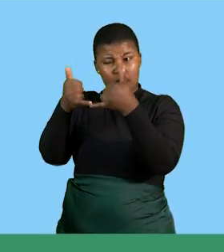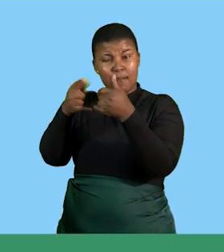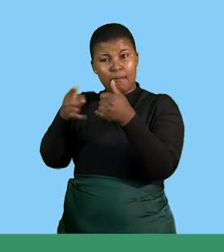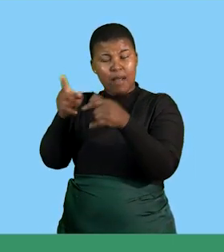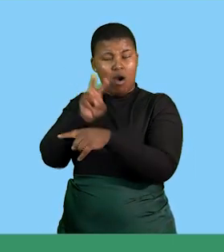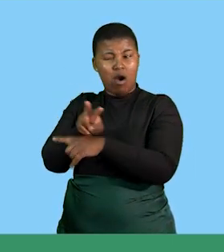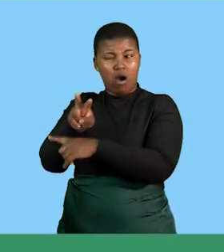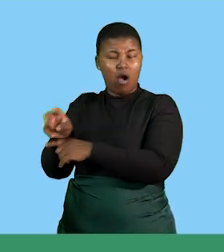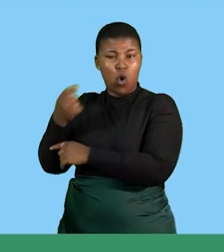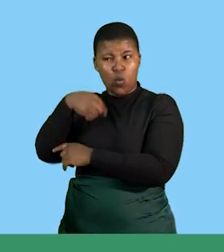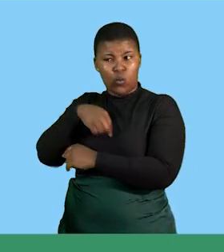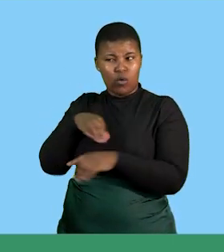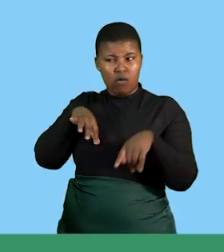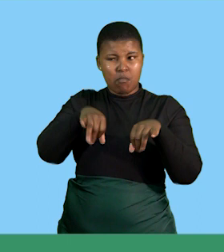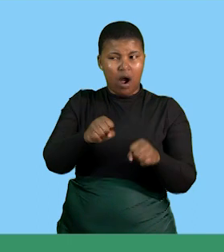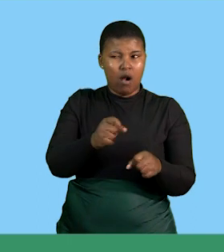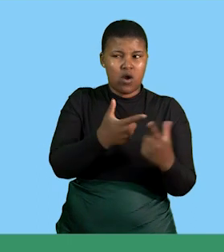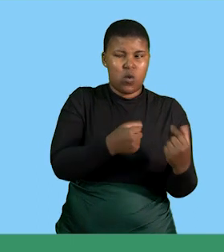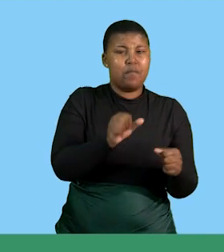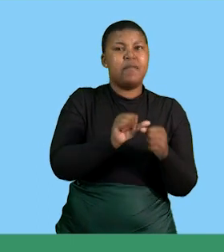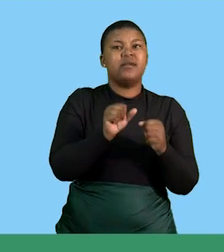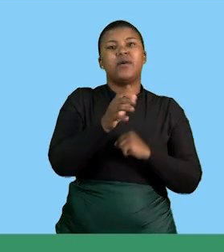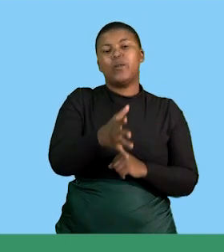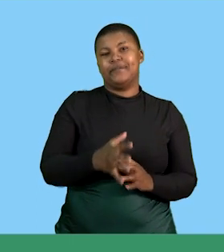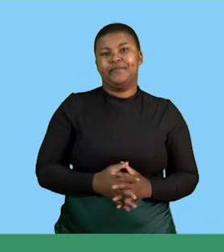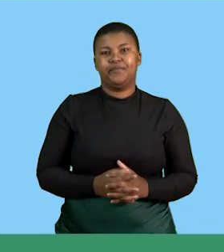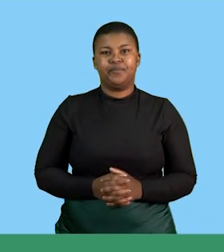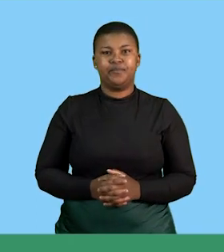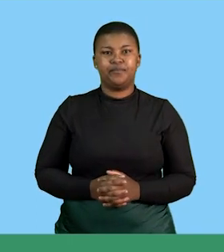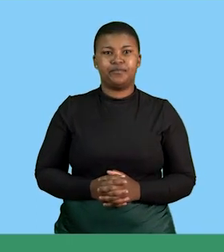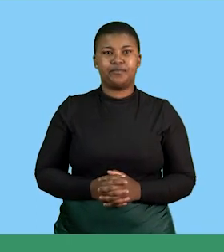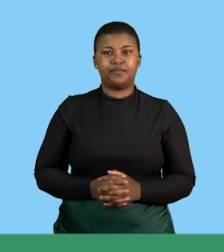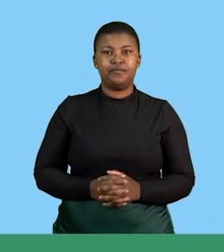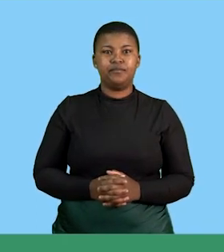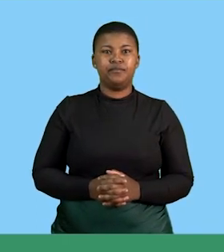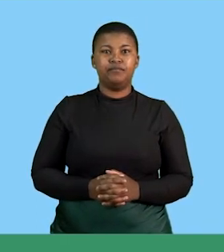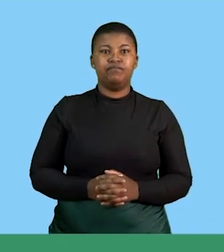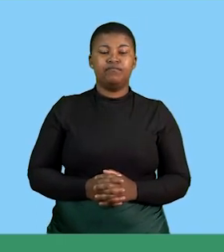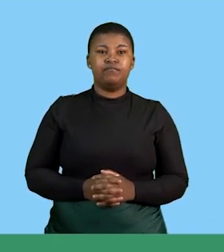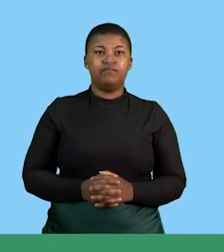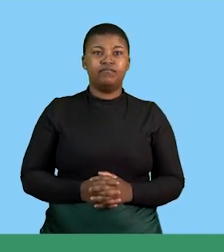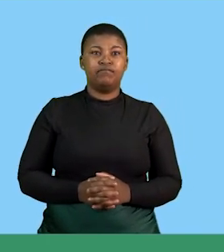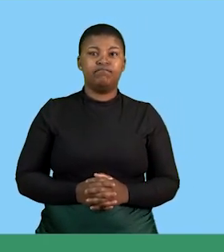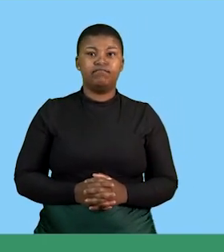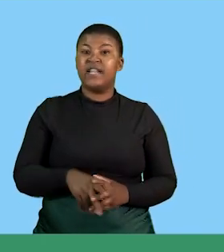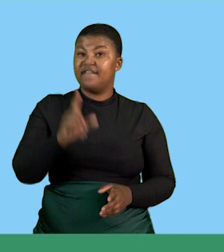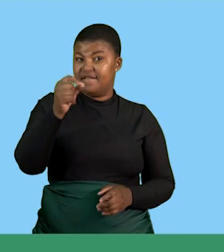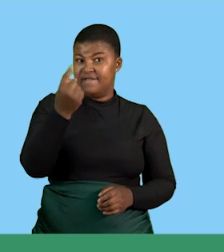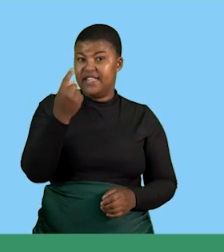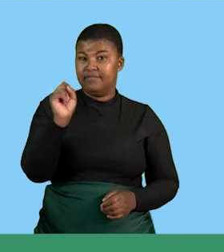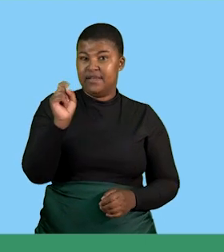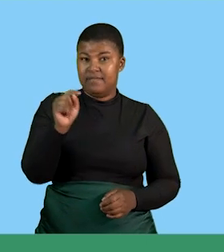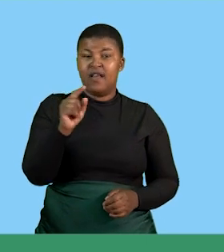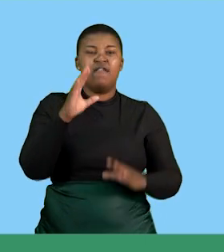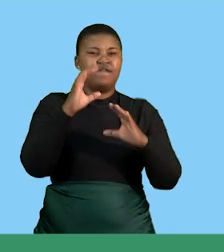on what the competitors are offering our consumers. So that's our first component, our competitors.